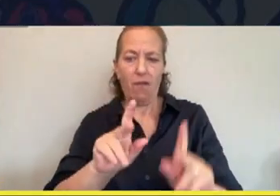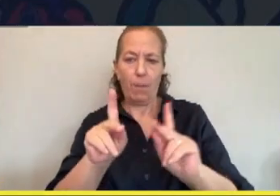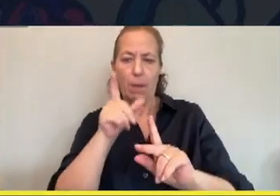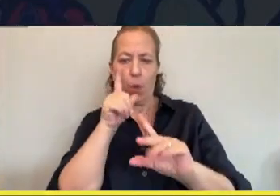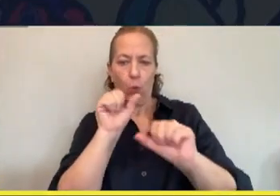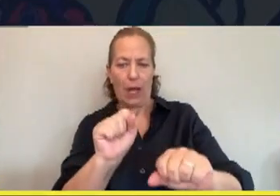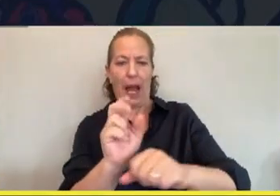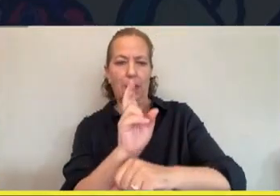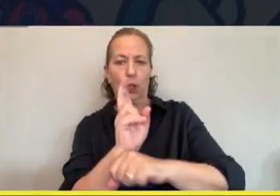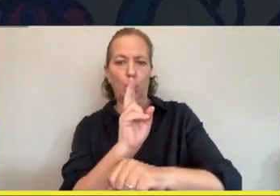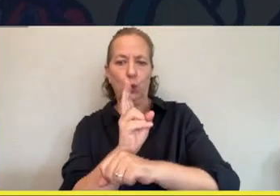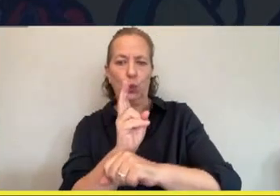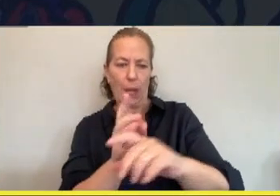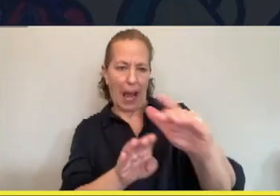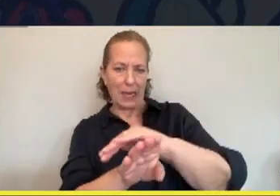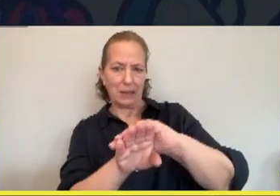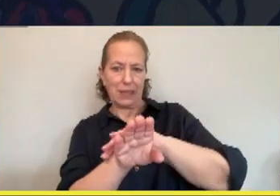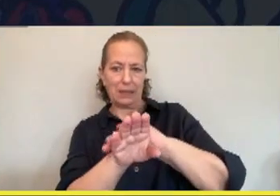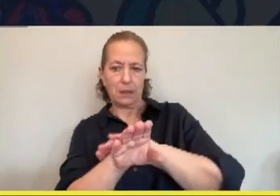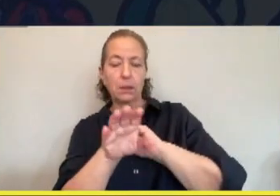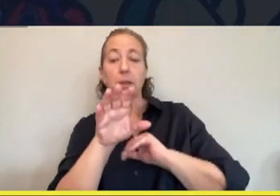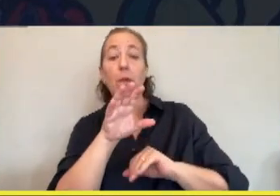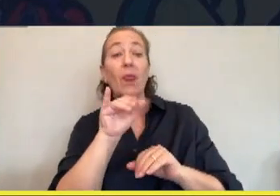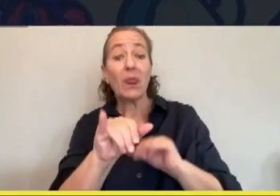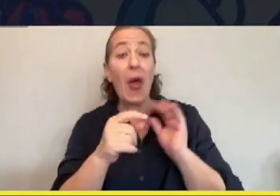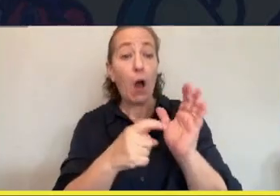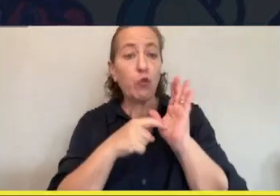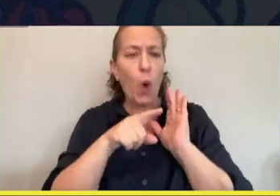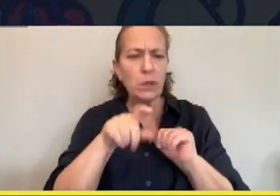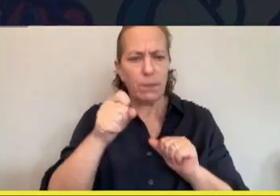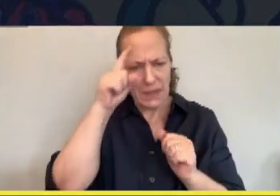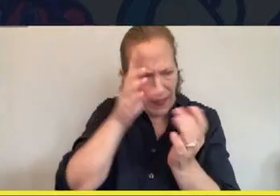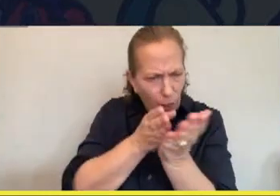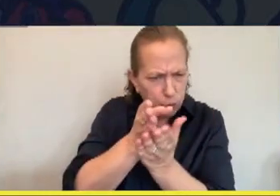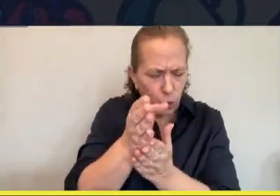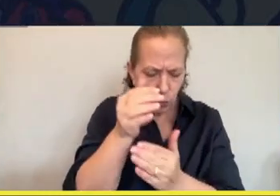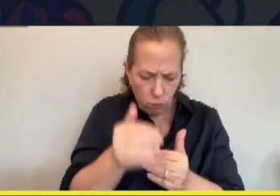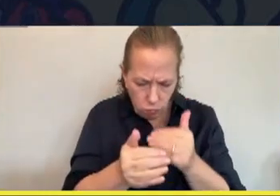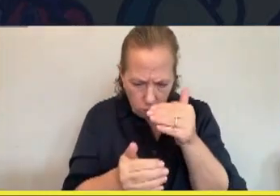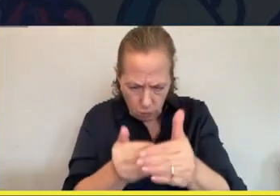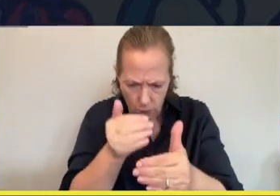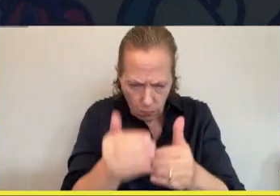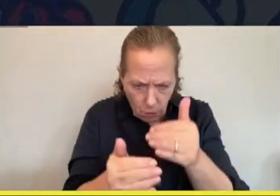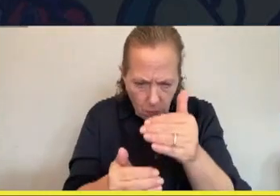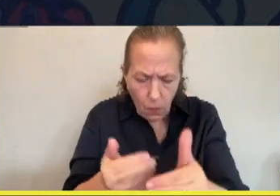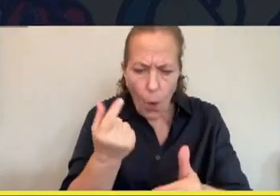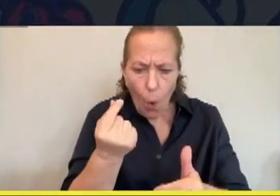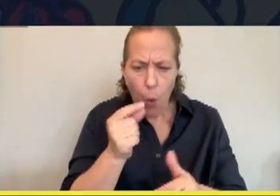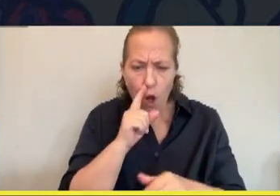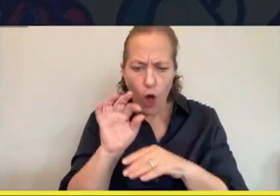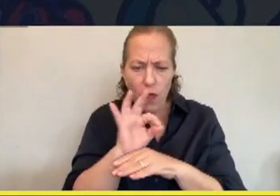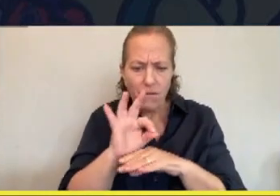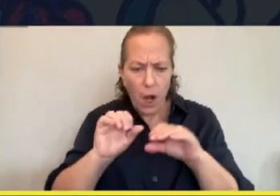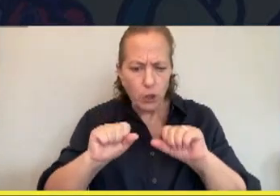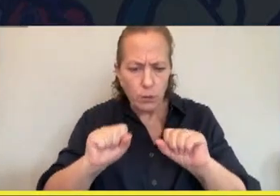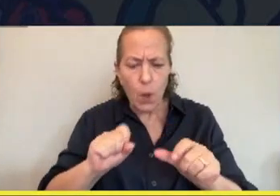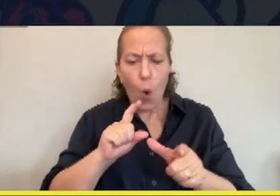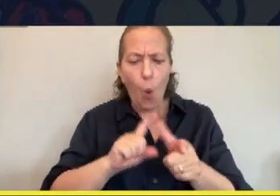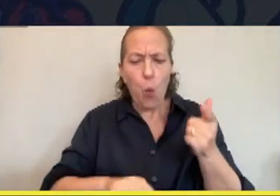a systematic going through what are the functional abilities, what are the kind of cognitive, what are the whole range